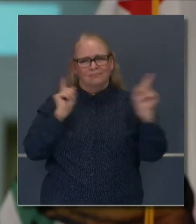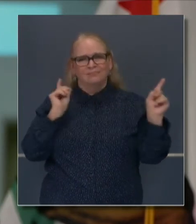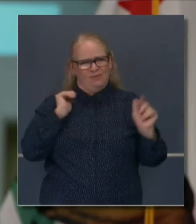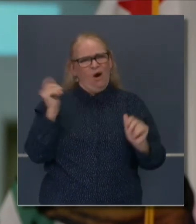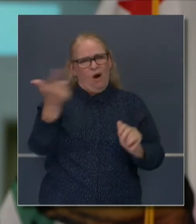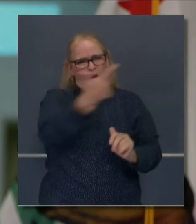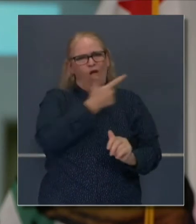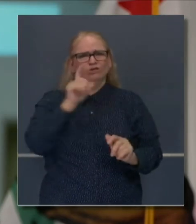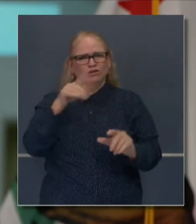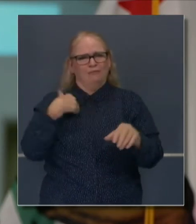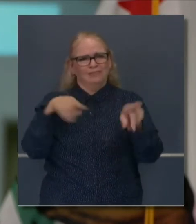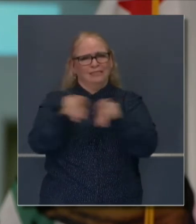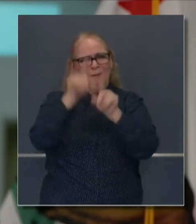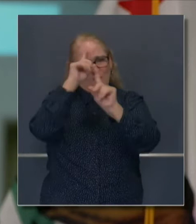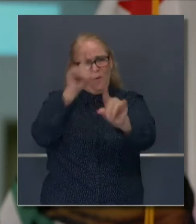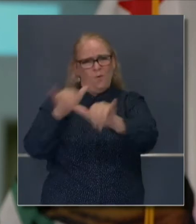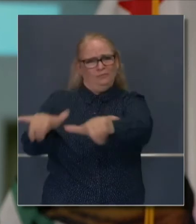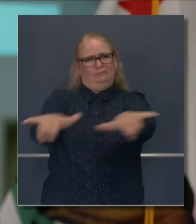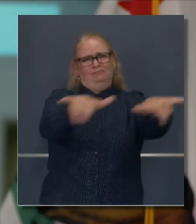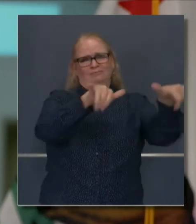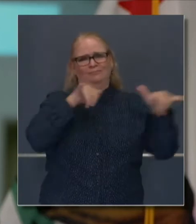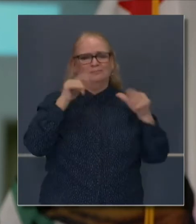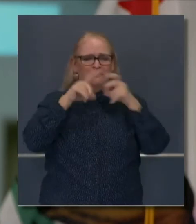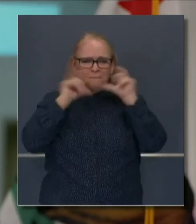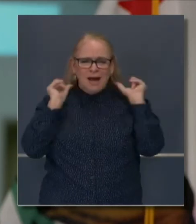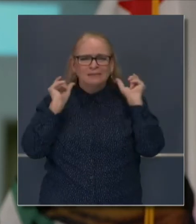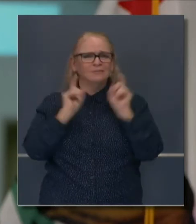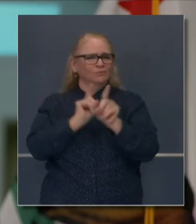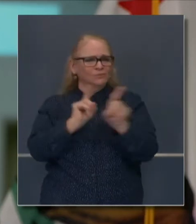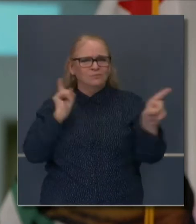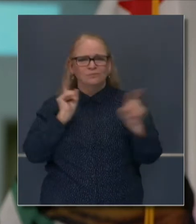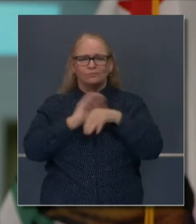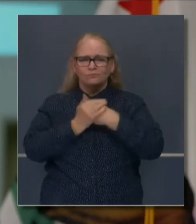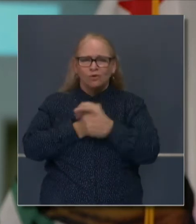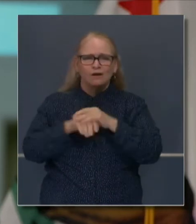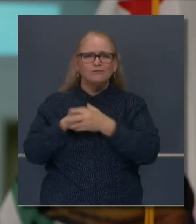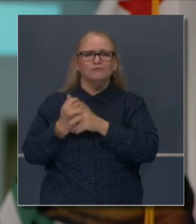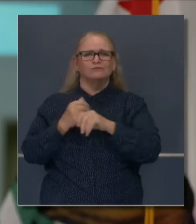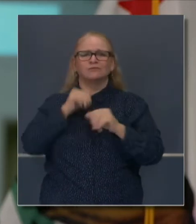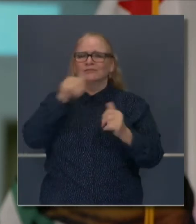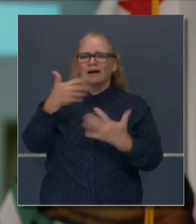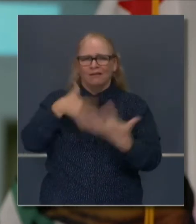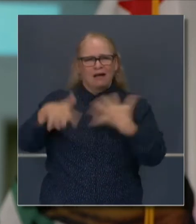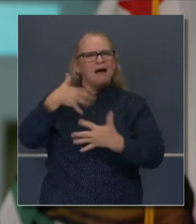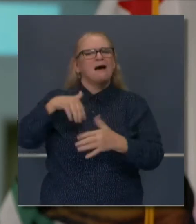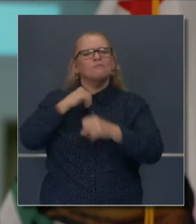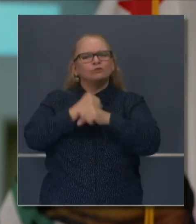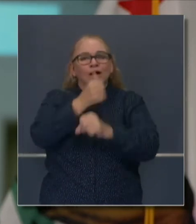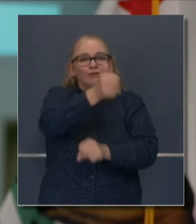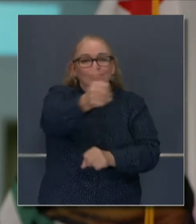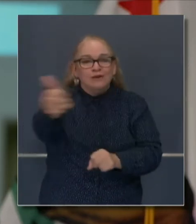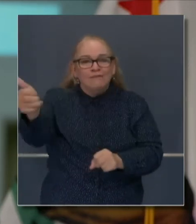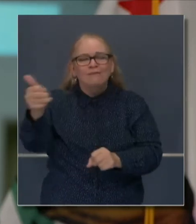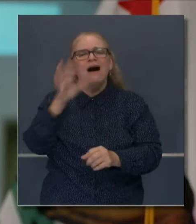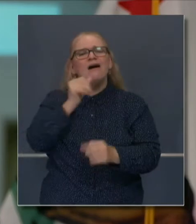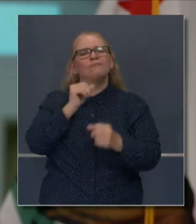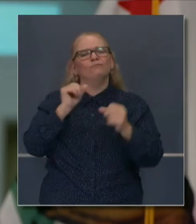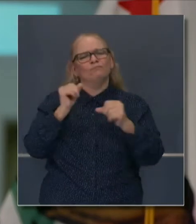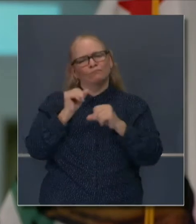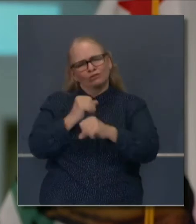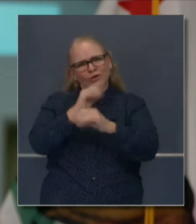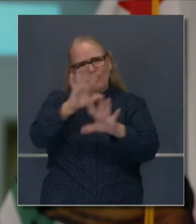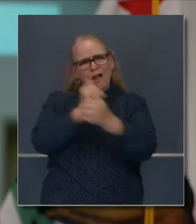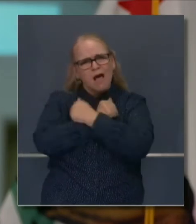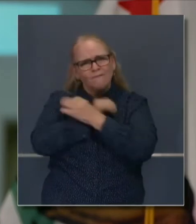the mandates we put out in terms of mask wearing, but it's about protecting you and protecting your loved ones and helping us